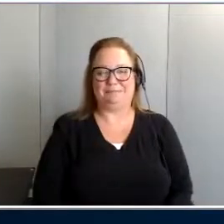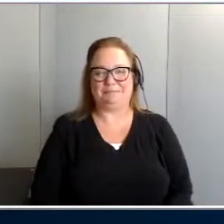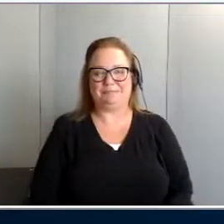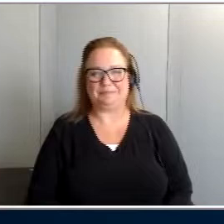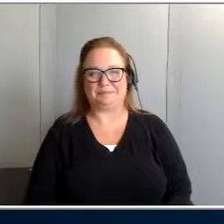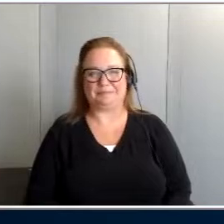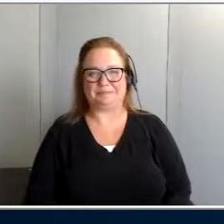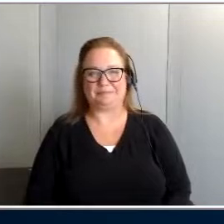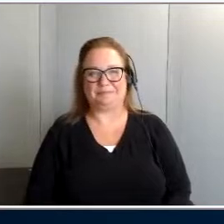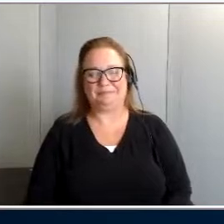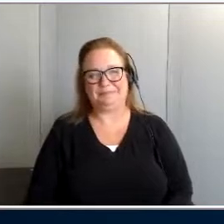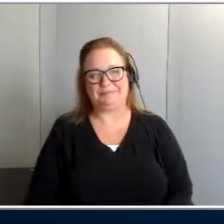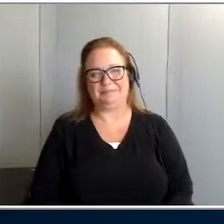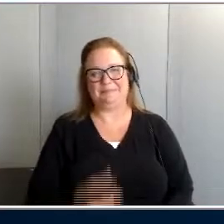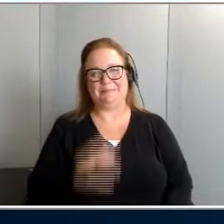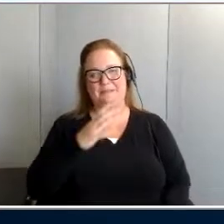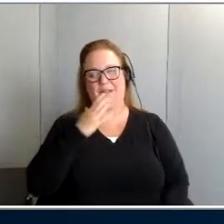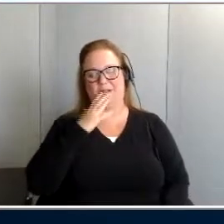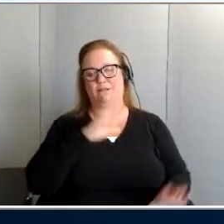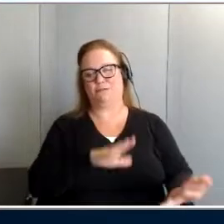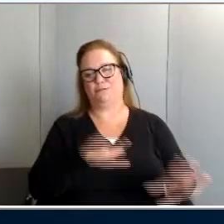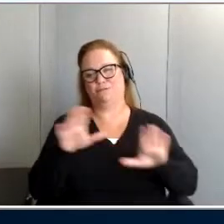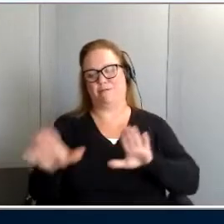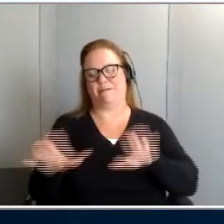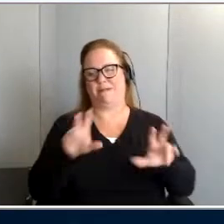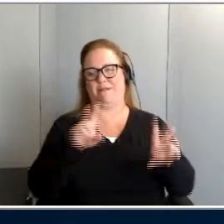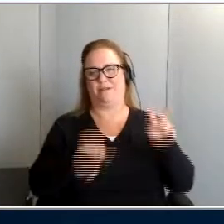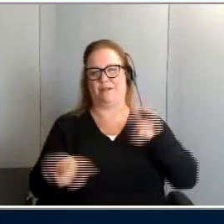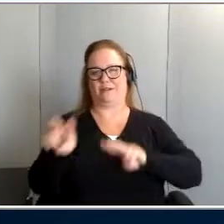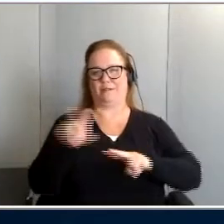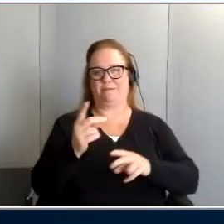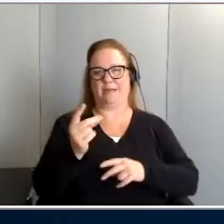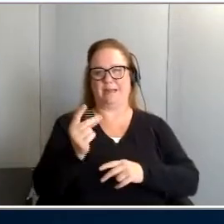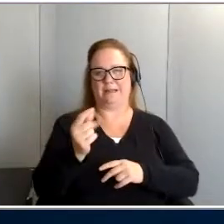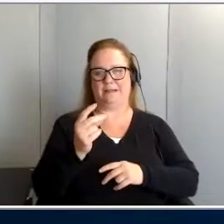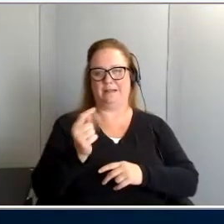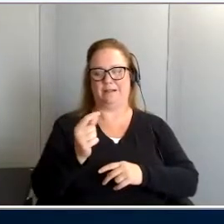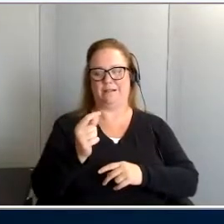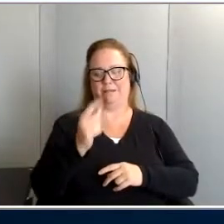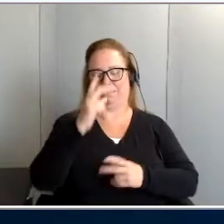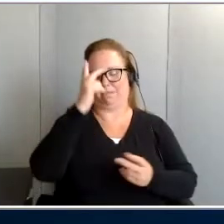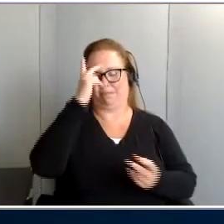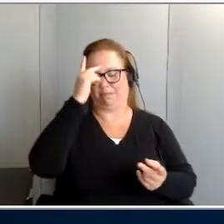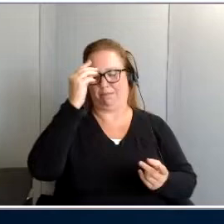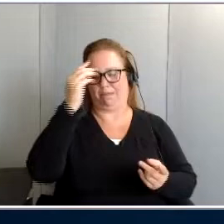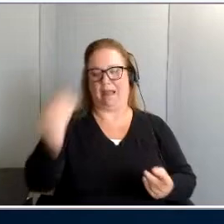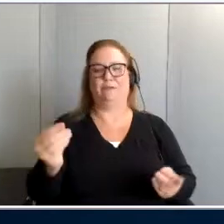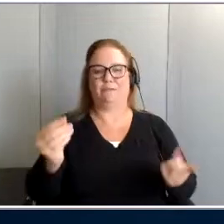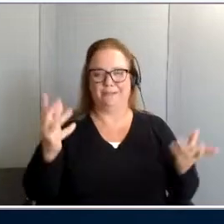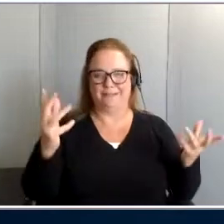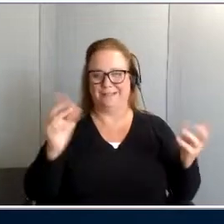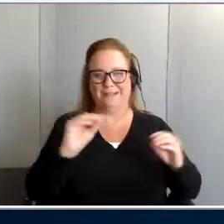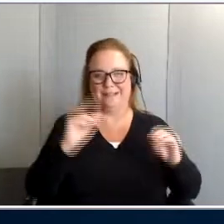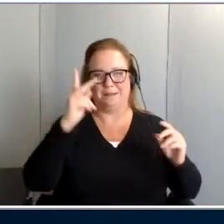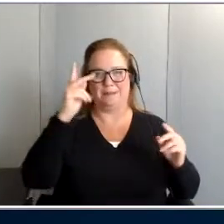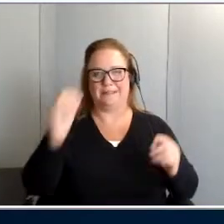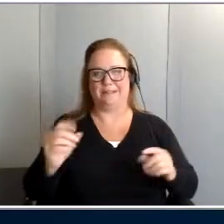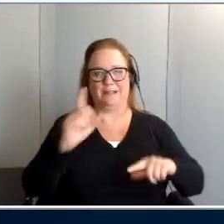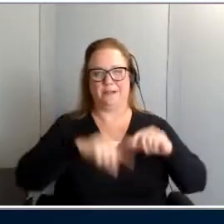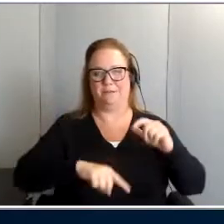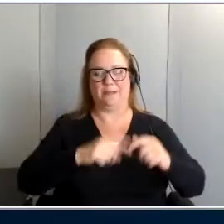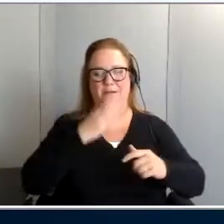said calm, well-behaved dogs. Already my dogs are out. There's no way they could be a good therapy